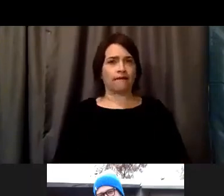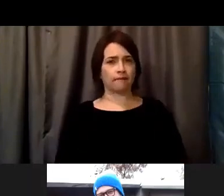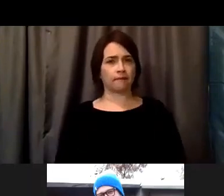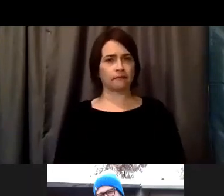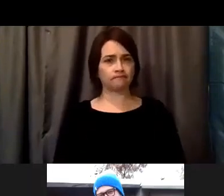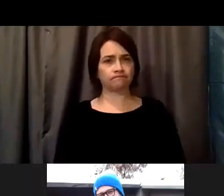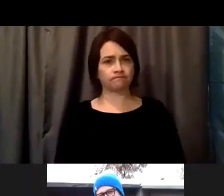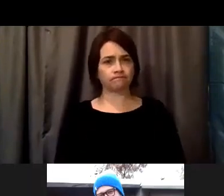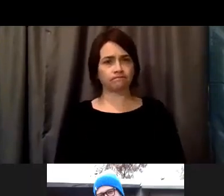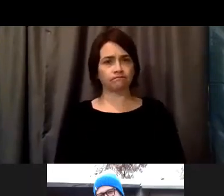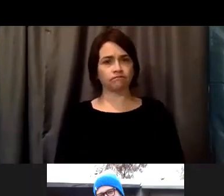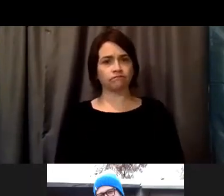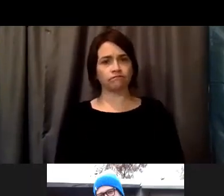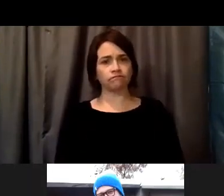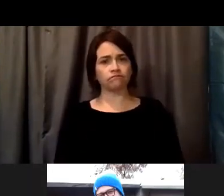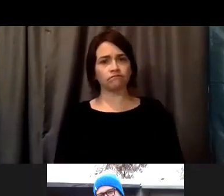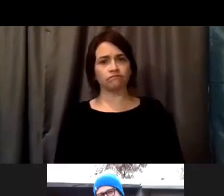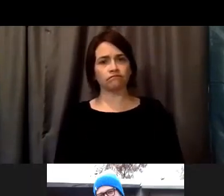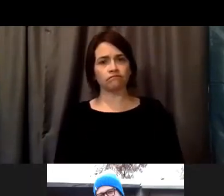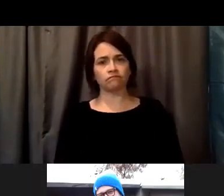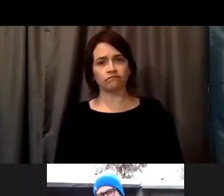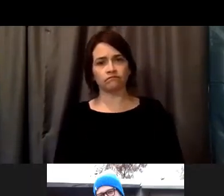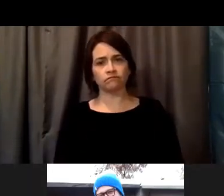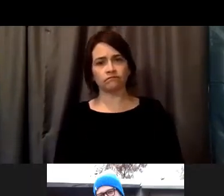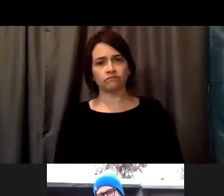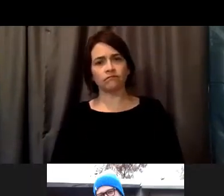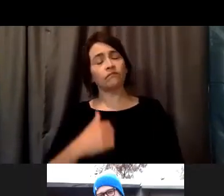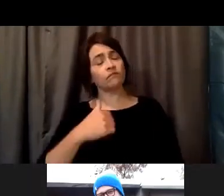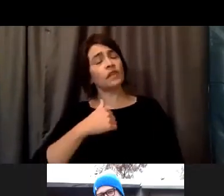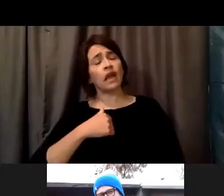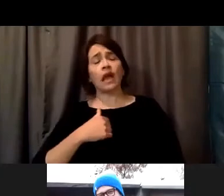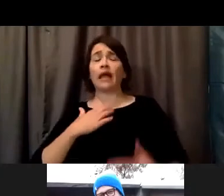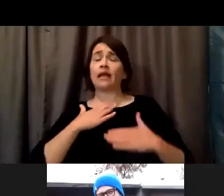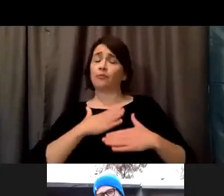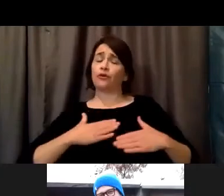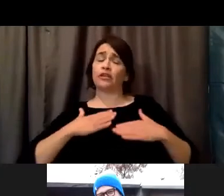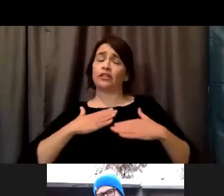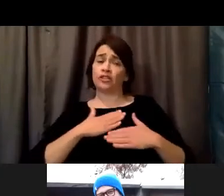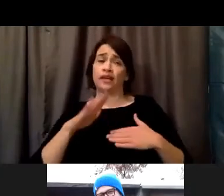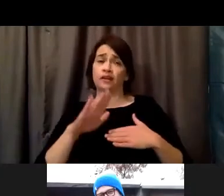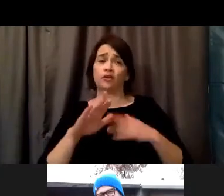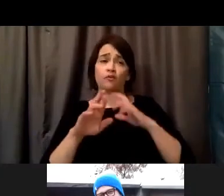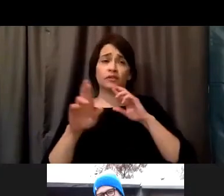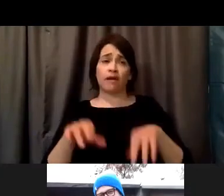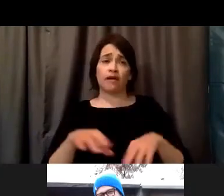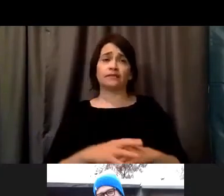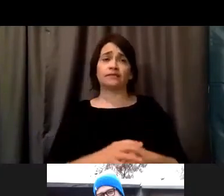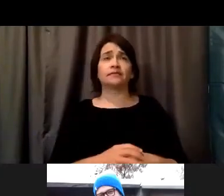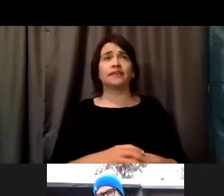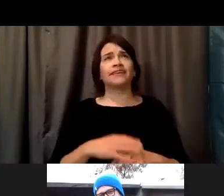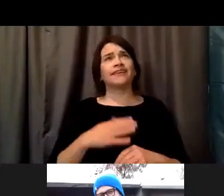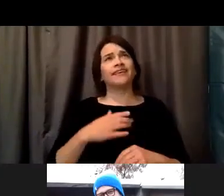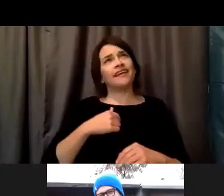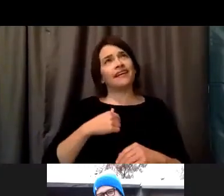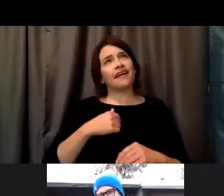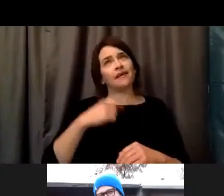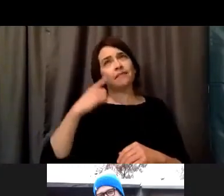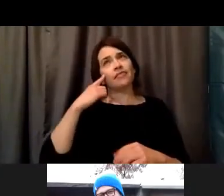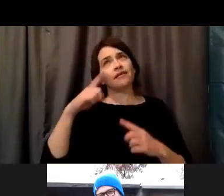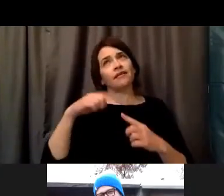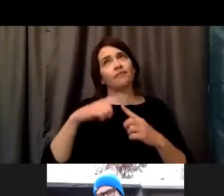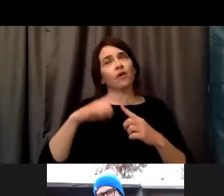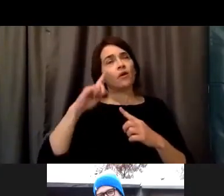No, I really appreciate that. Thank you so much for that response. And, you know, I love thinking about the hopes and dreams of students and the